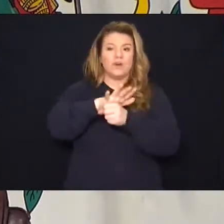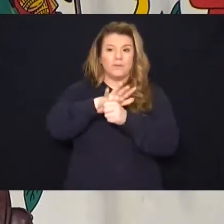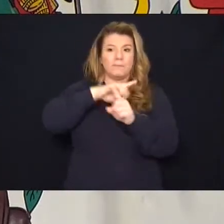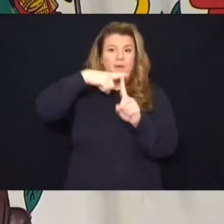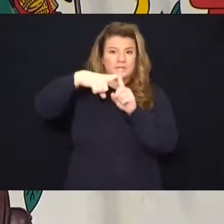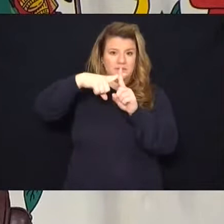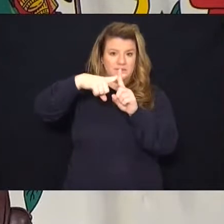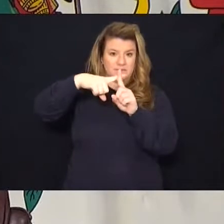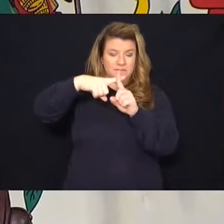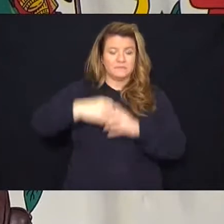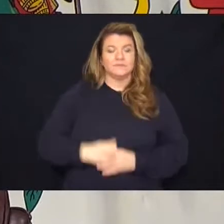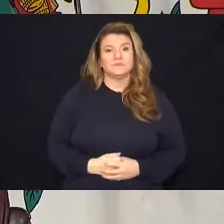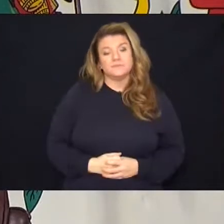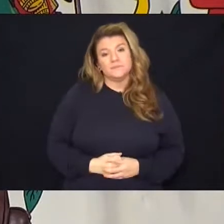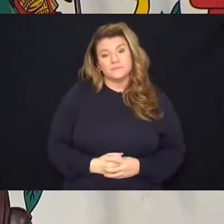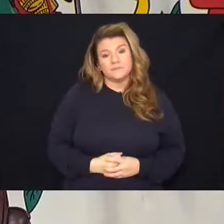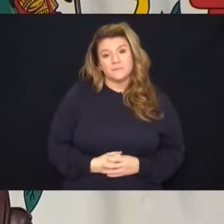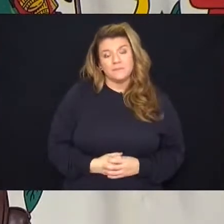cases.